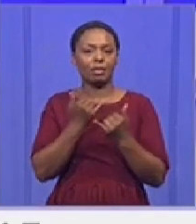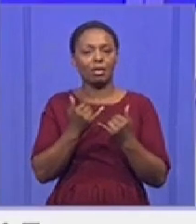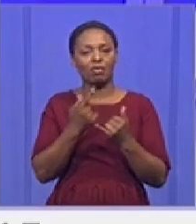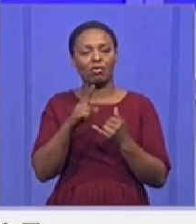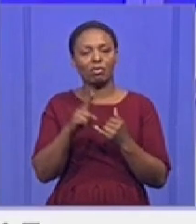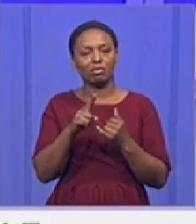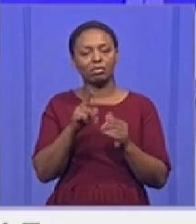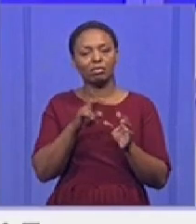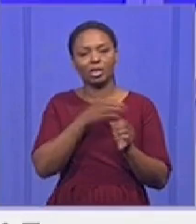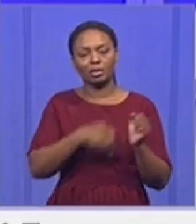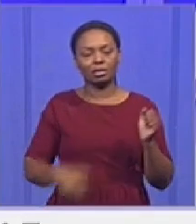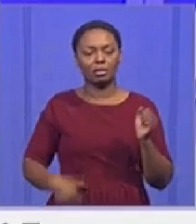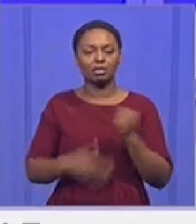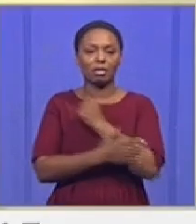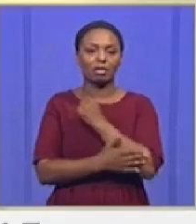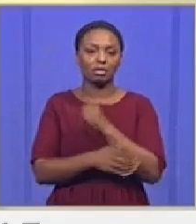naga.